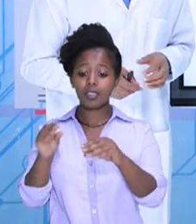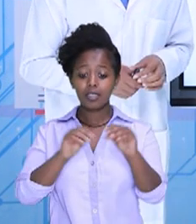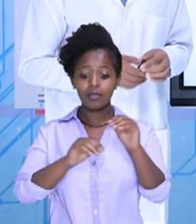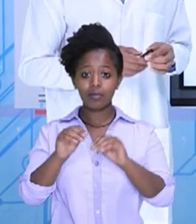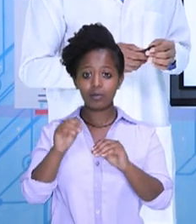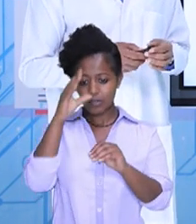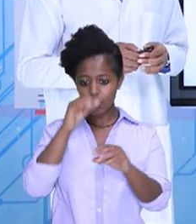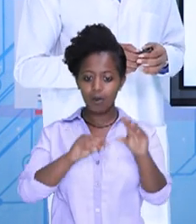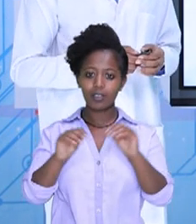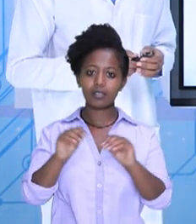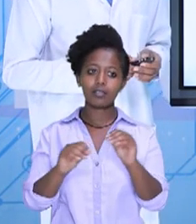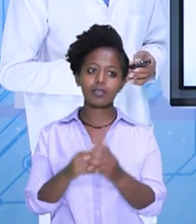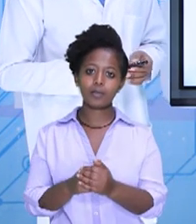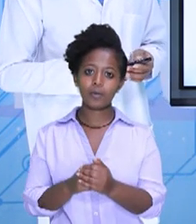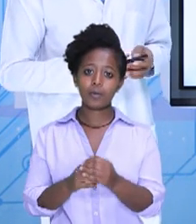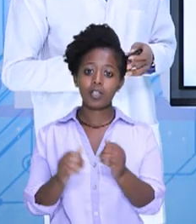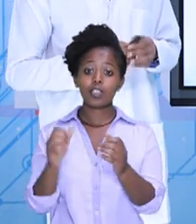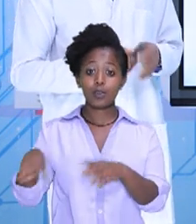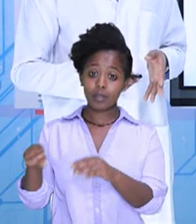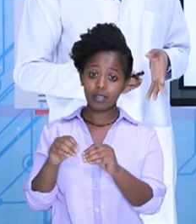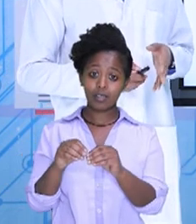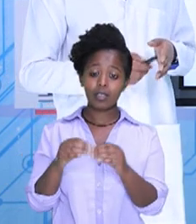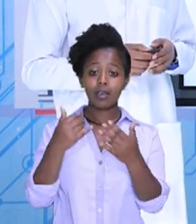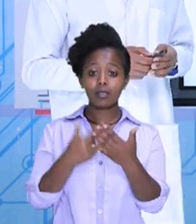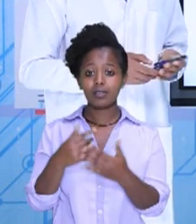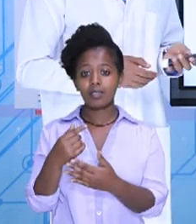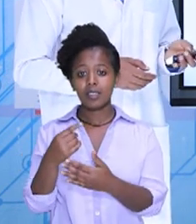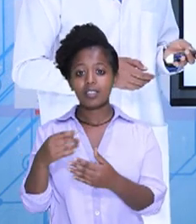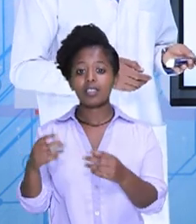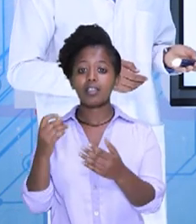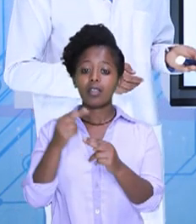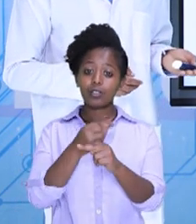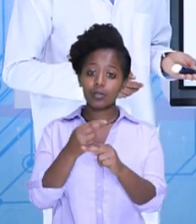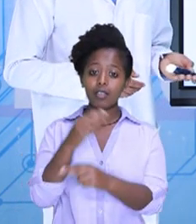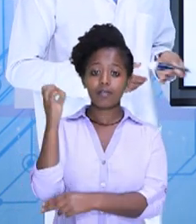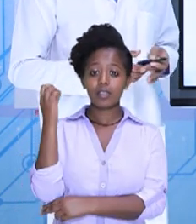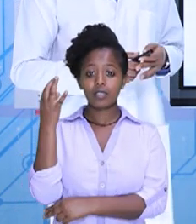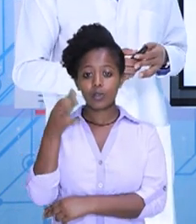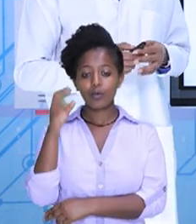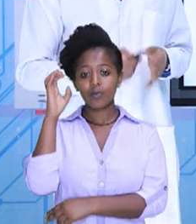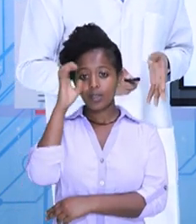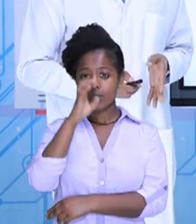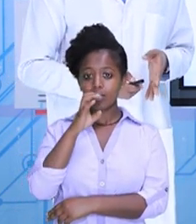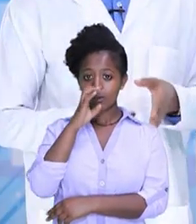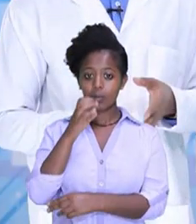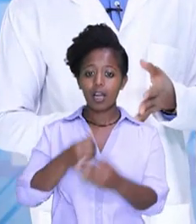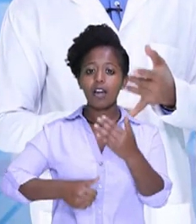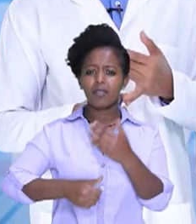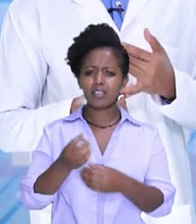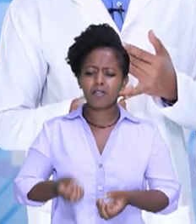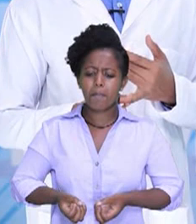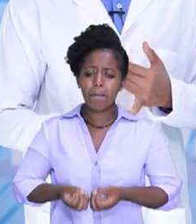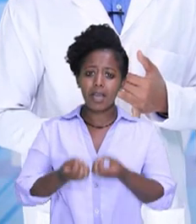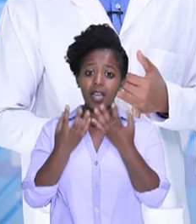human action. Students, as you know, the natural vegetation of Ethiopia is affected